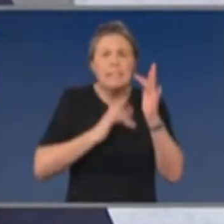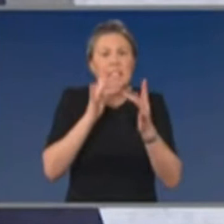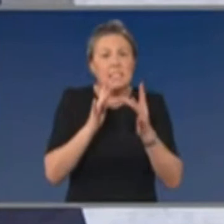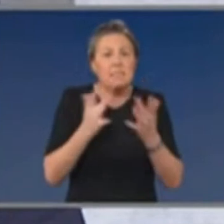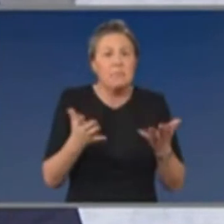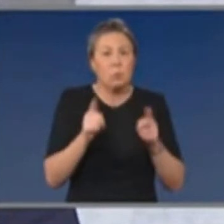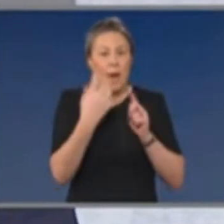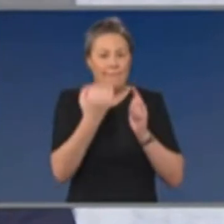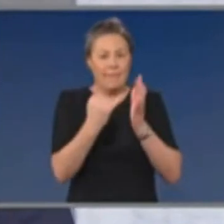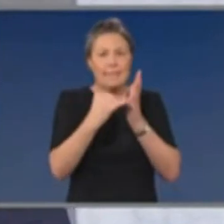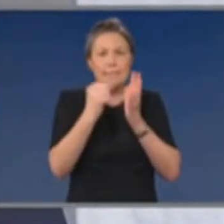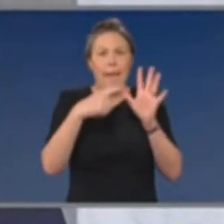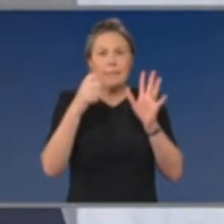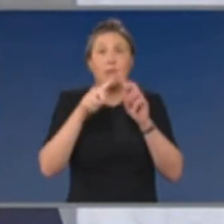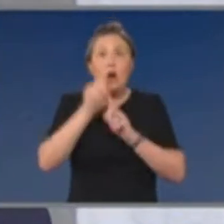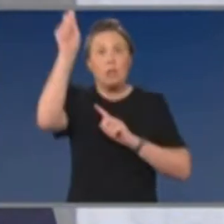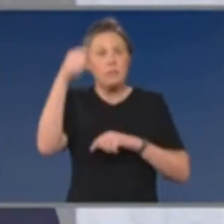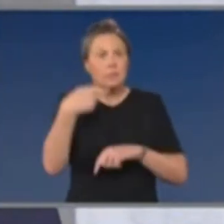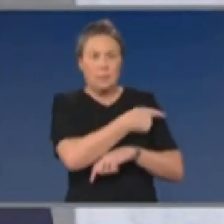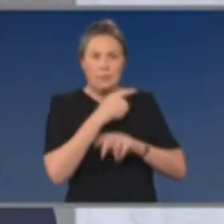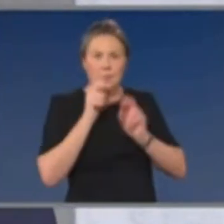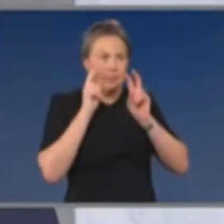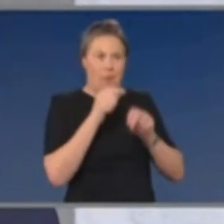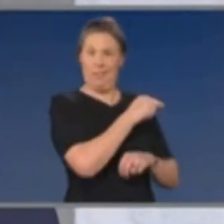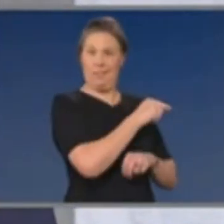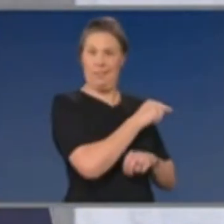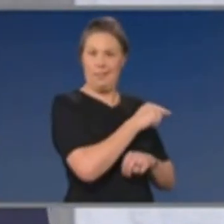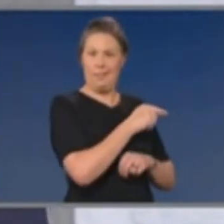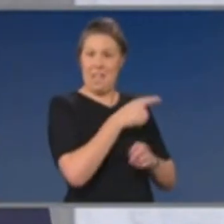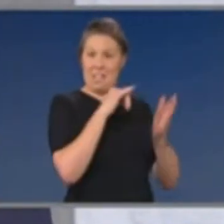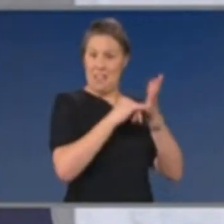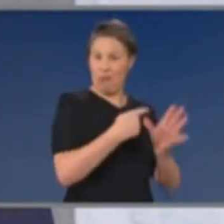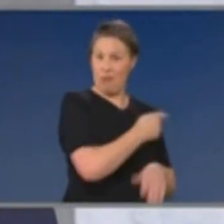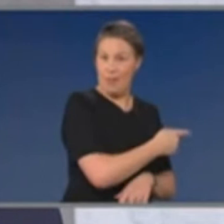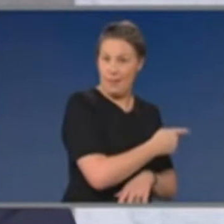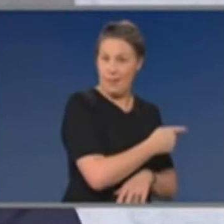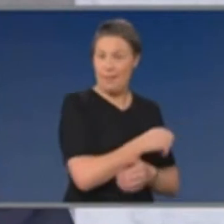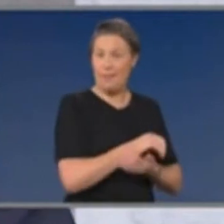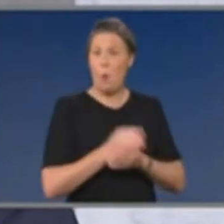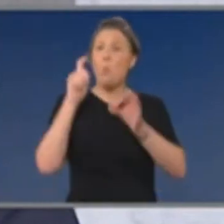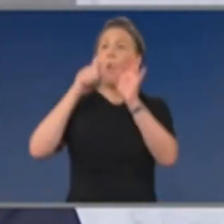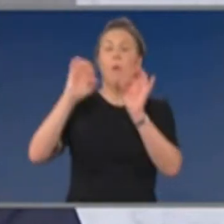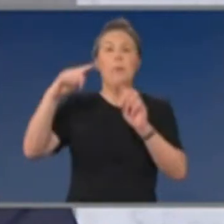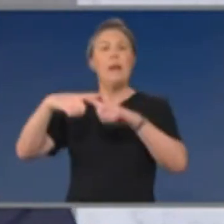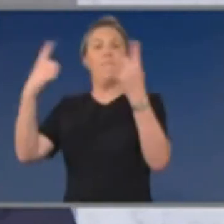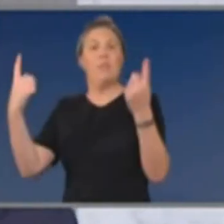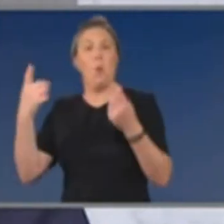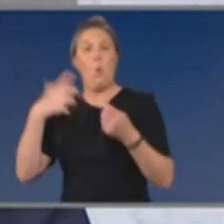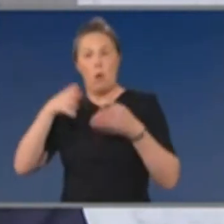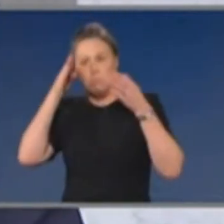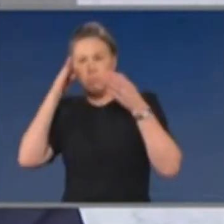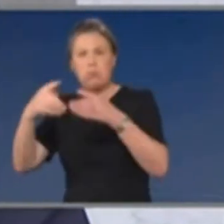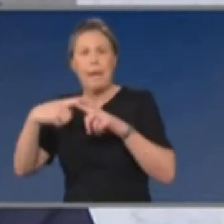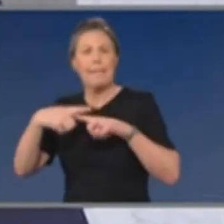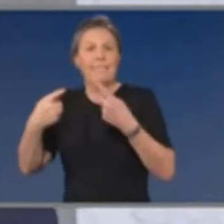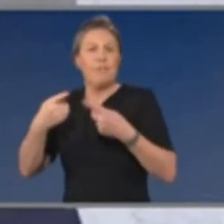exciting project. But premiers are pursuing different focus in each of their states, and the skills that will be identified